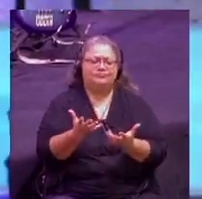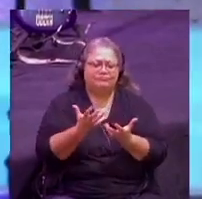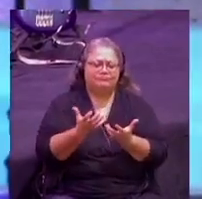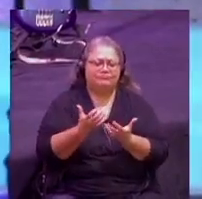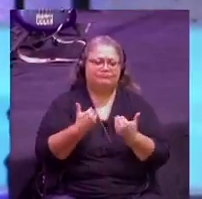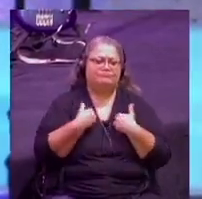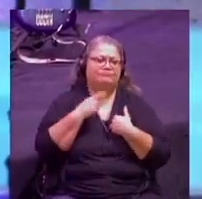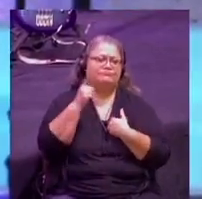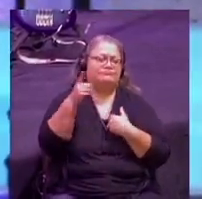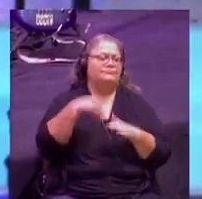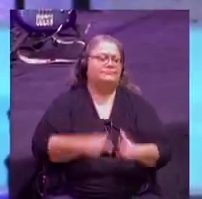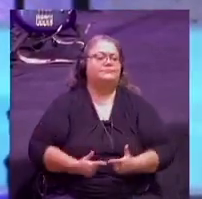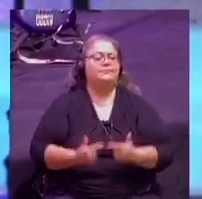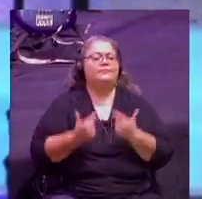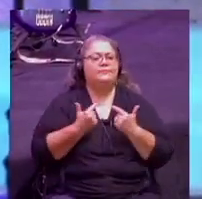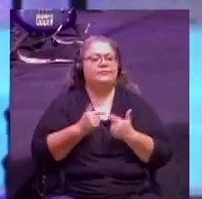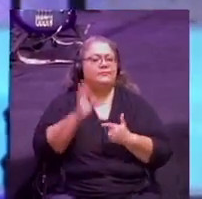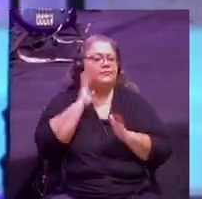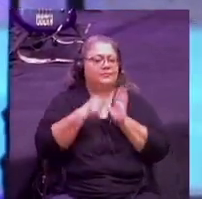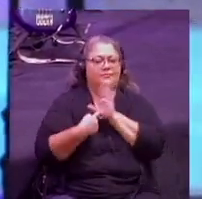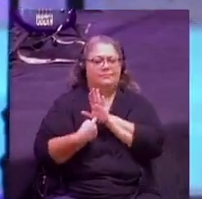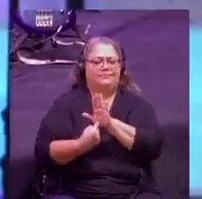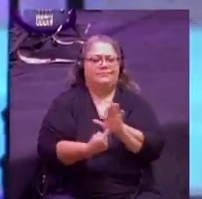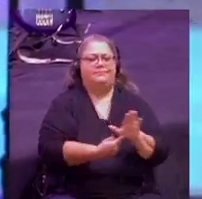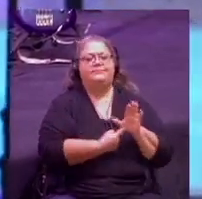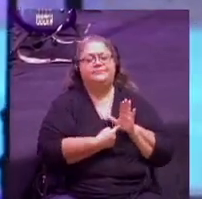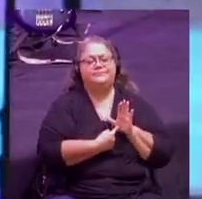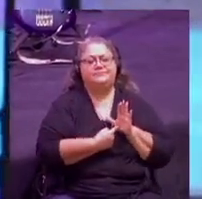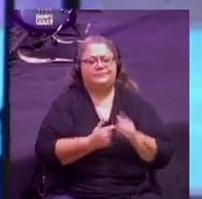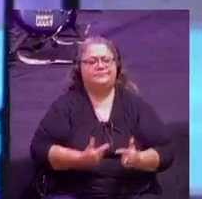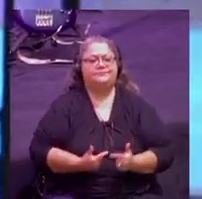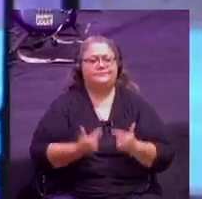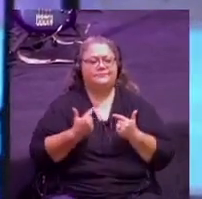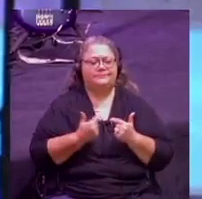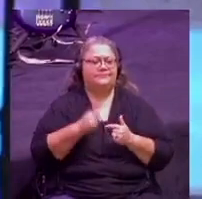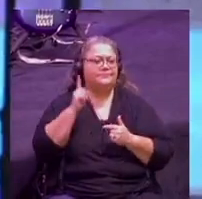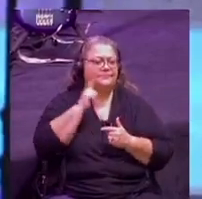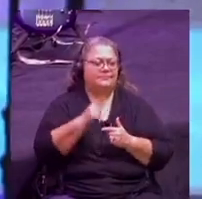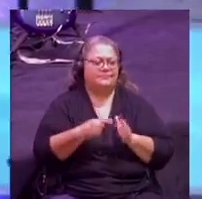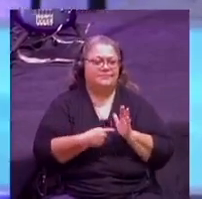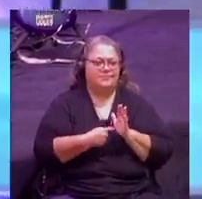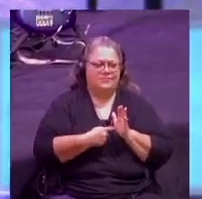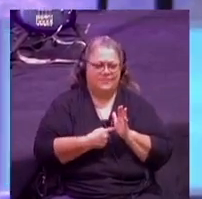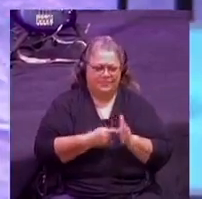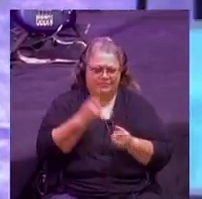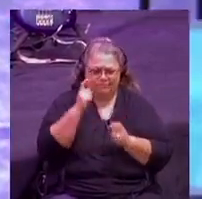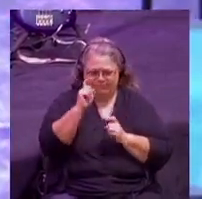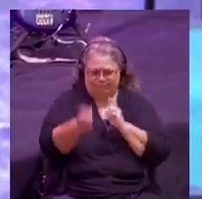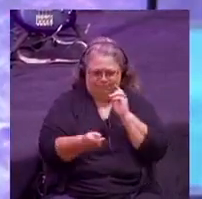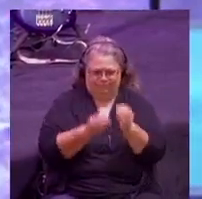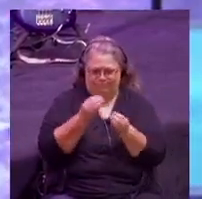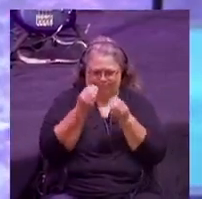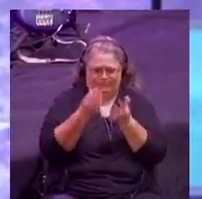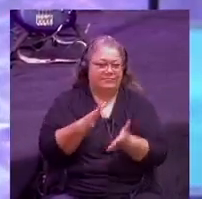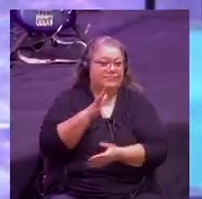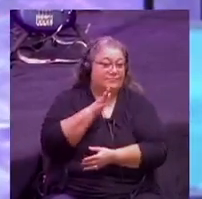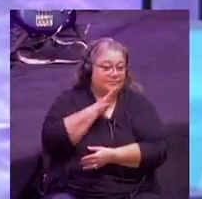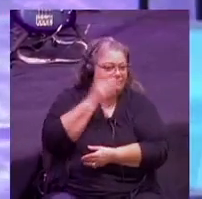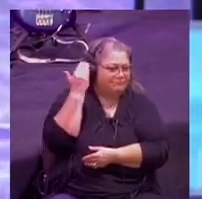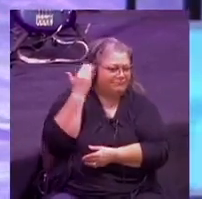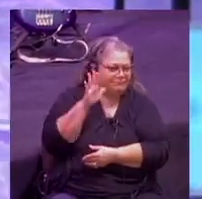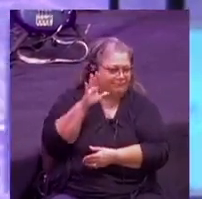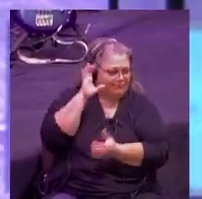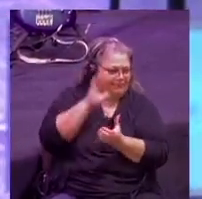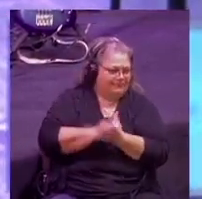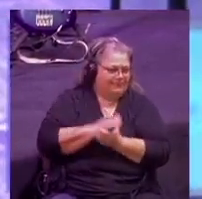in your life, is He will reveal things to you. He will show you things that your mama don't know, that your husband don't